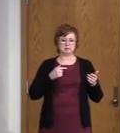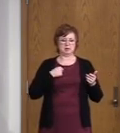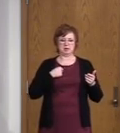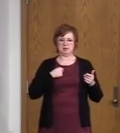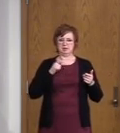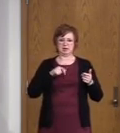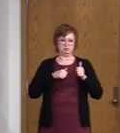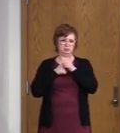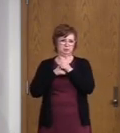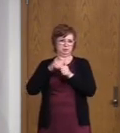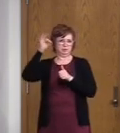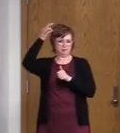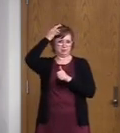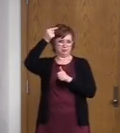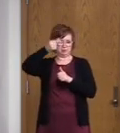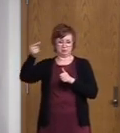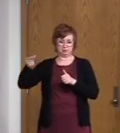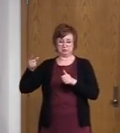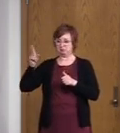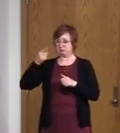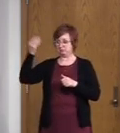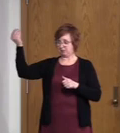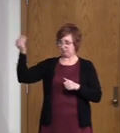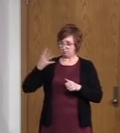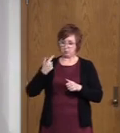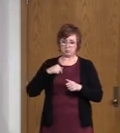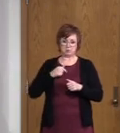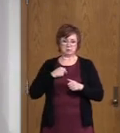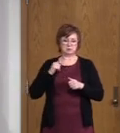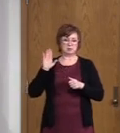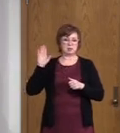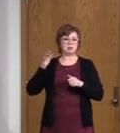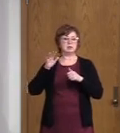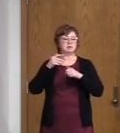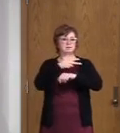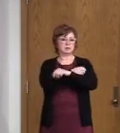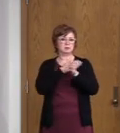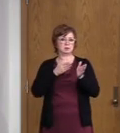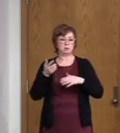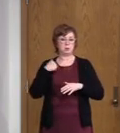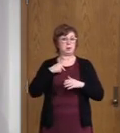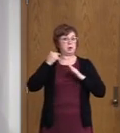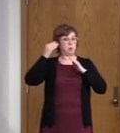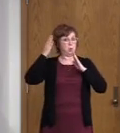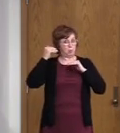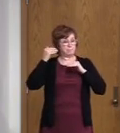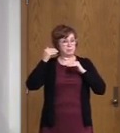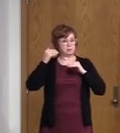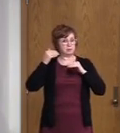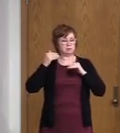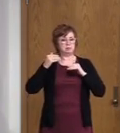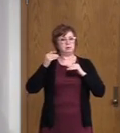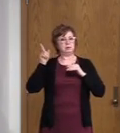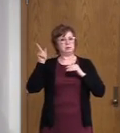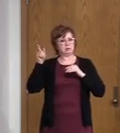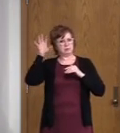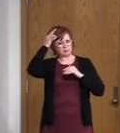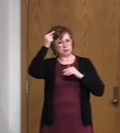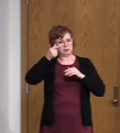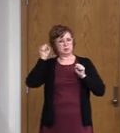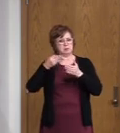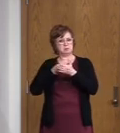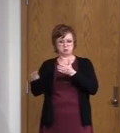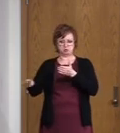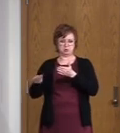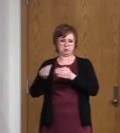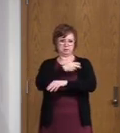federal government is saying that is coming as far as vaccines, and I want to make it very clear, we're hopeful that the federal government can procure these vaccines